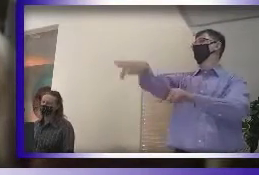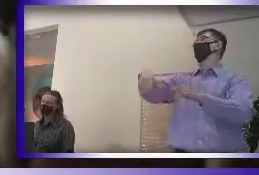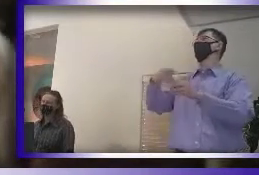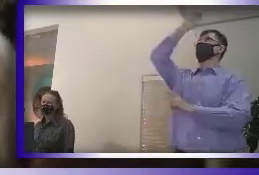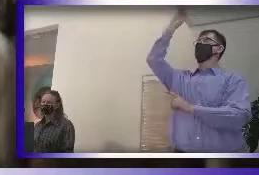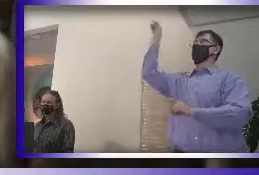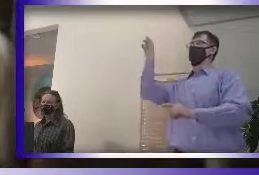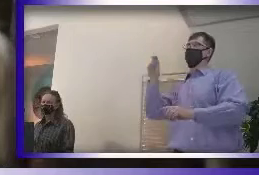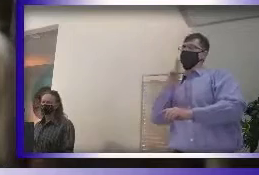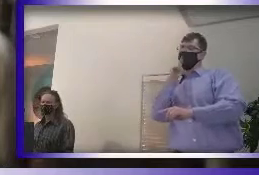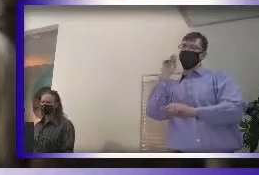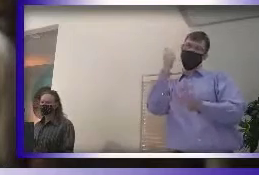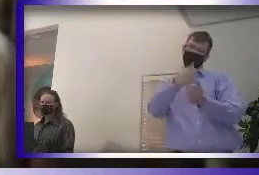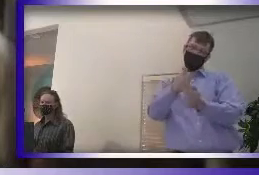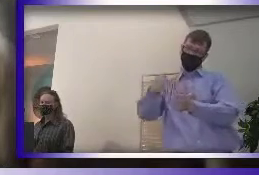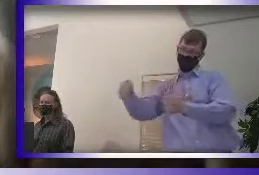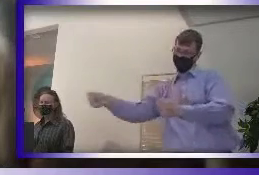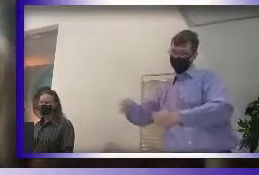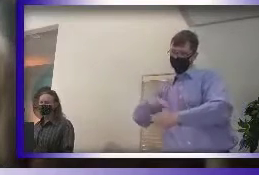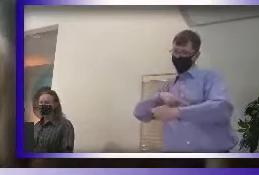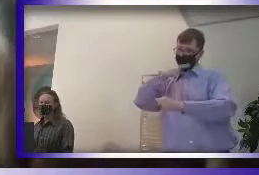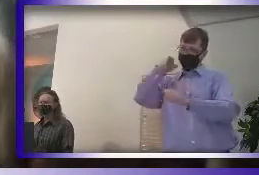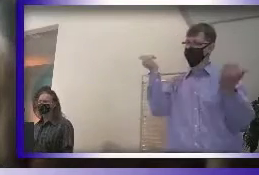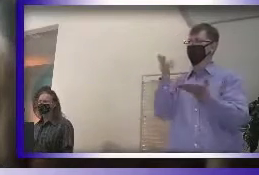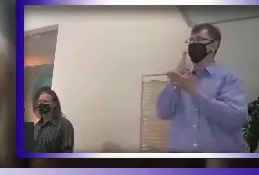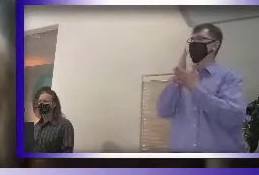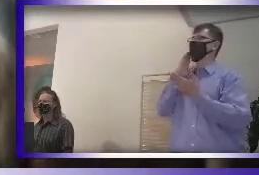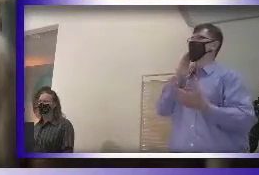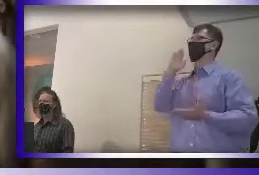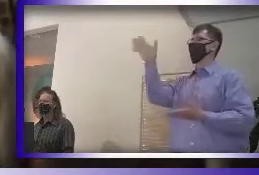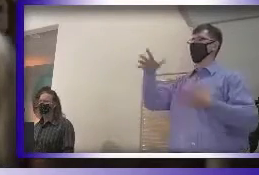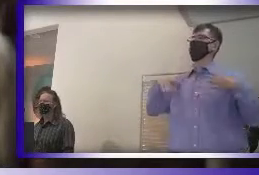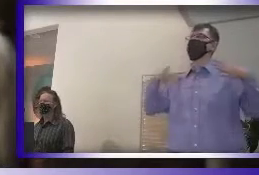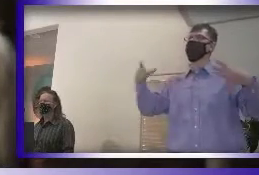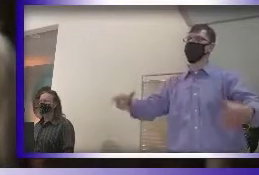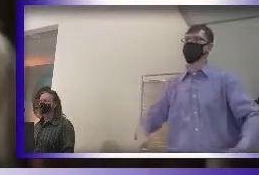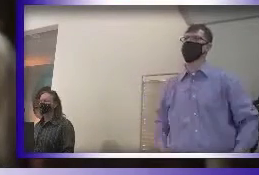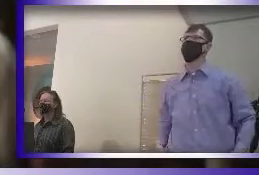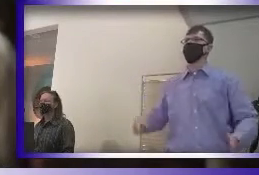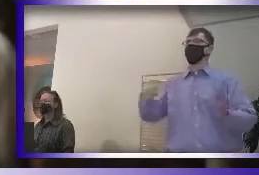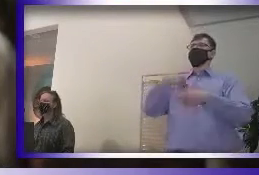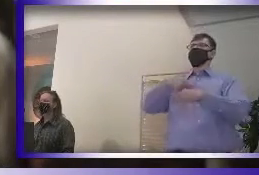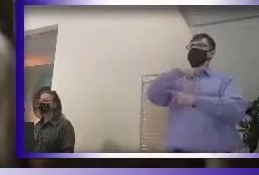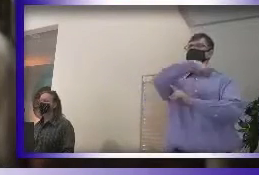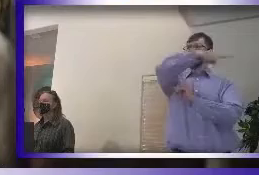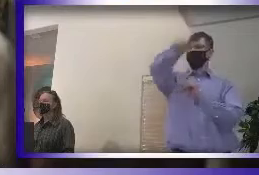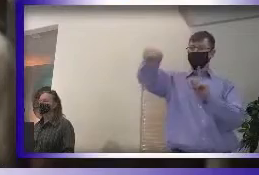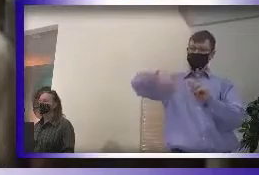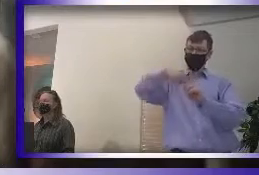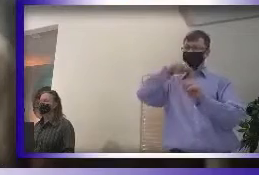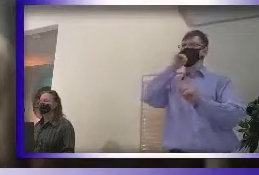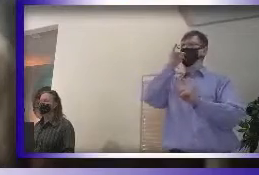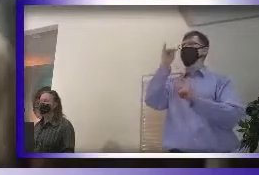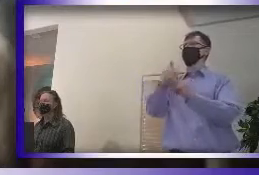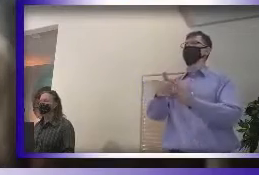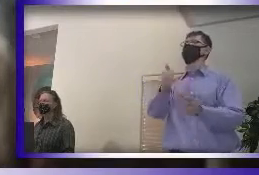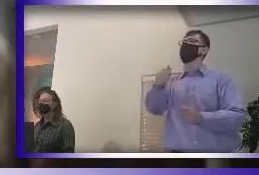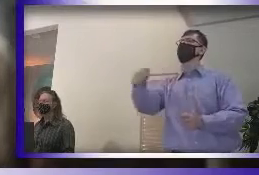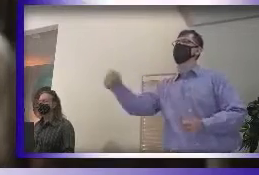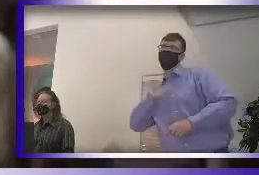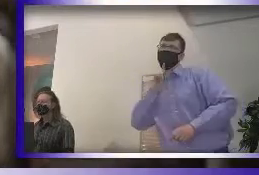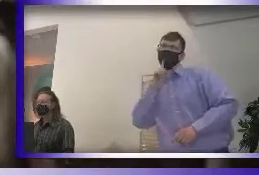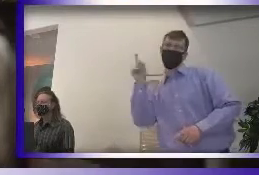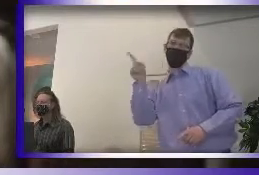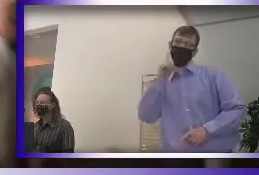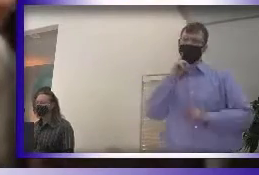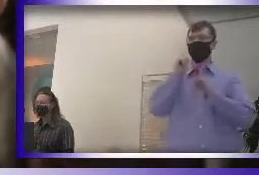world as each of us right now. And so while I speak these words in the first person and say I am speaking of the